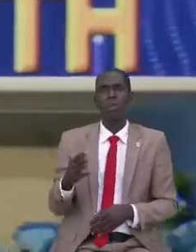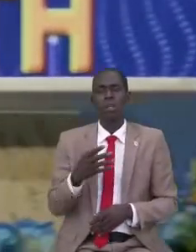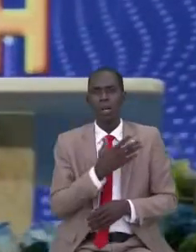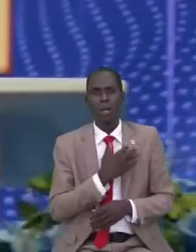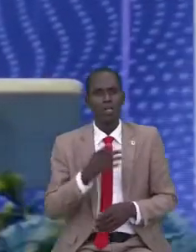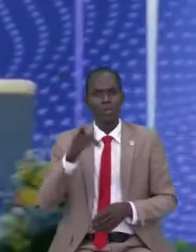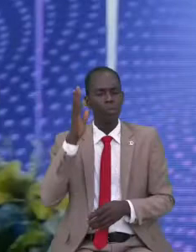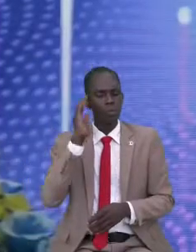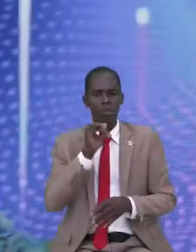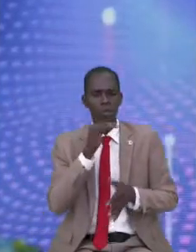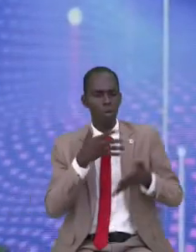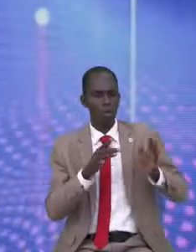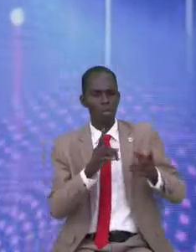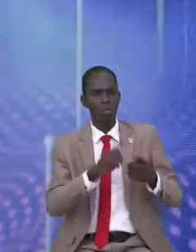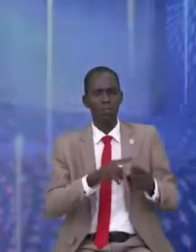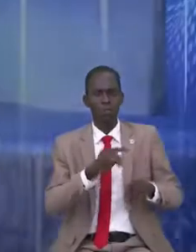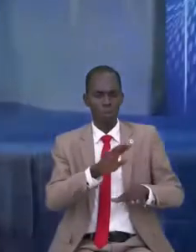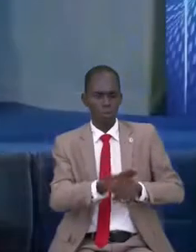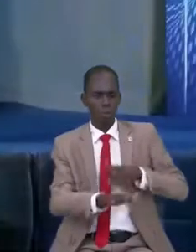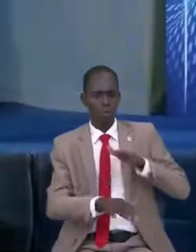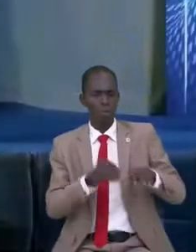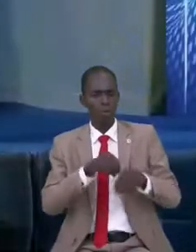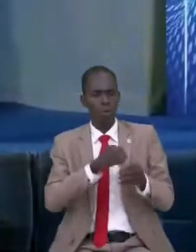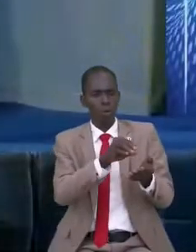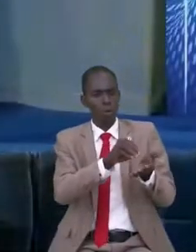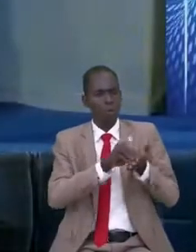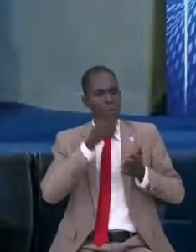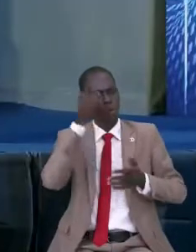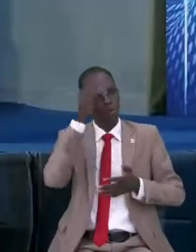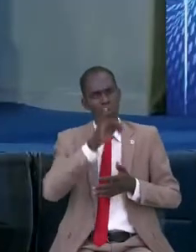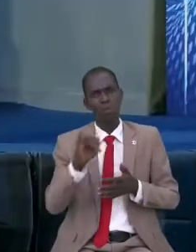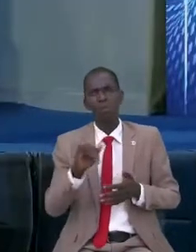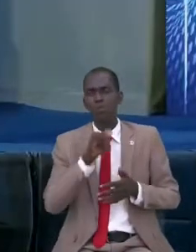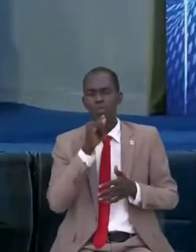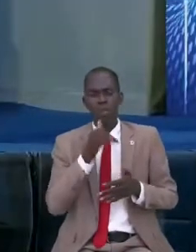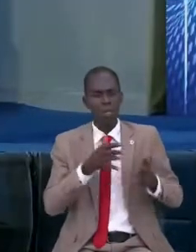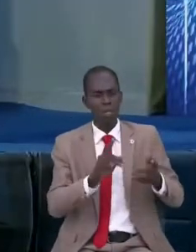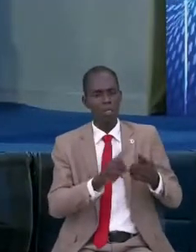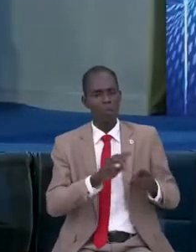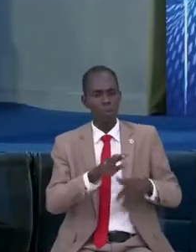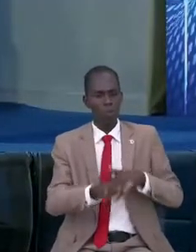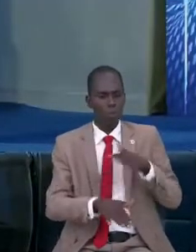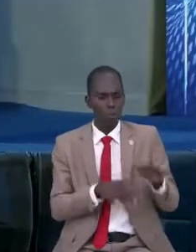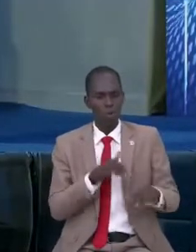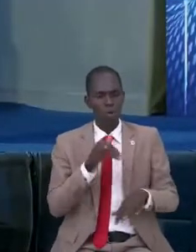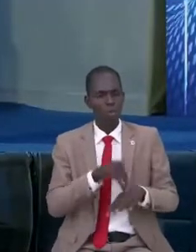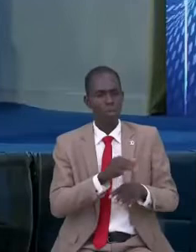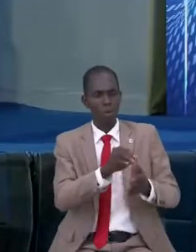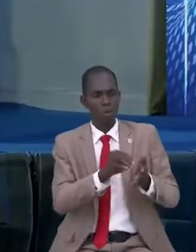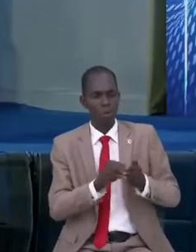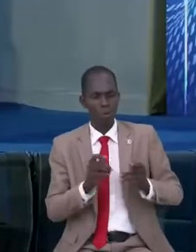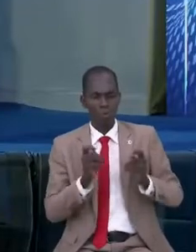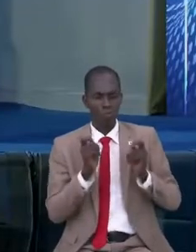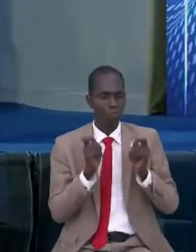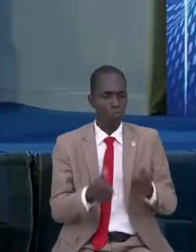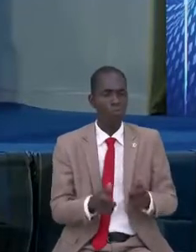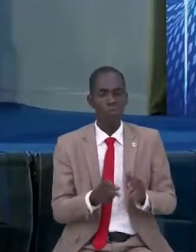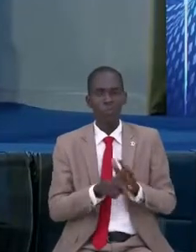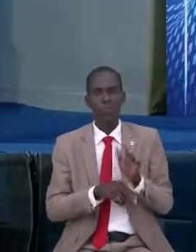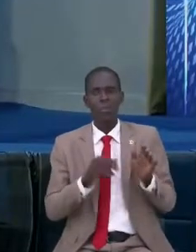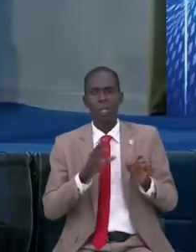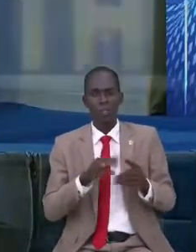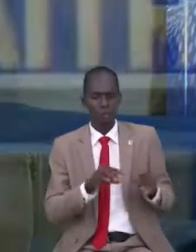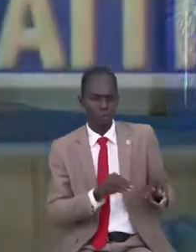to walk in their understanding and to walk at their pace and to move on